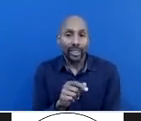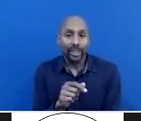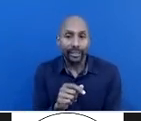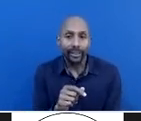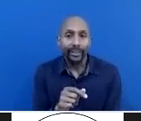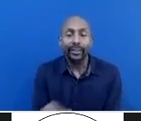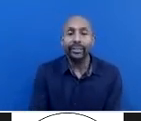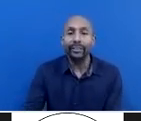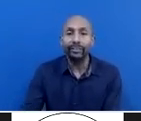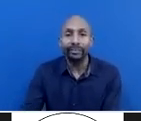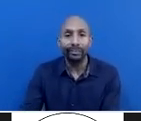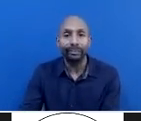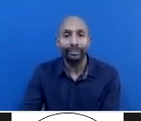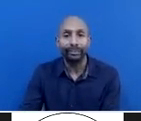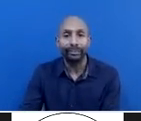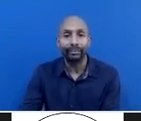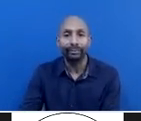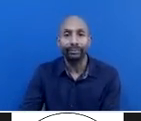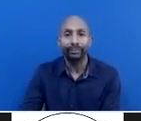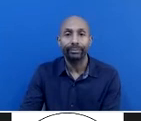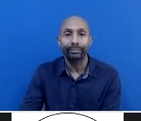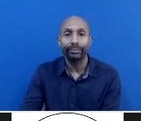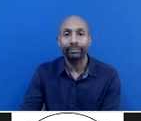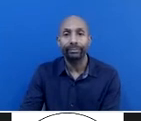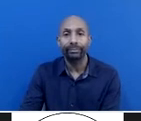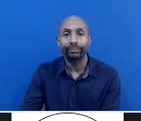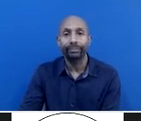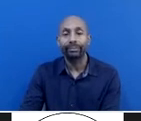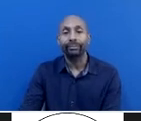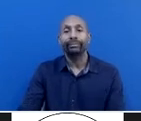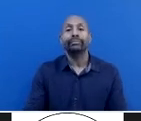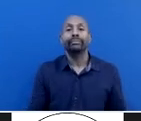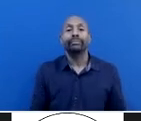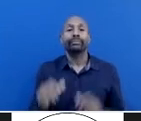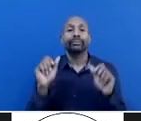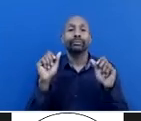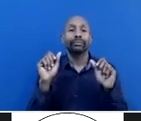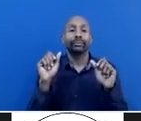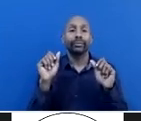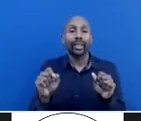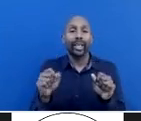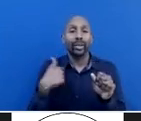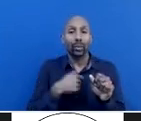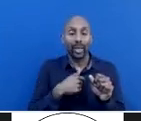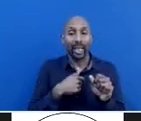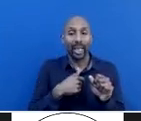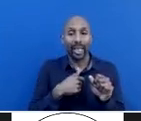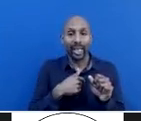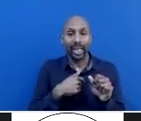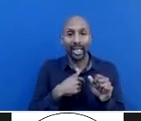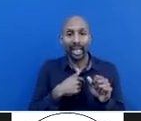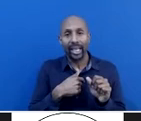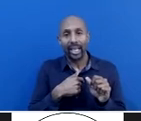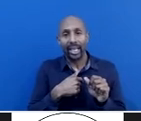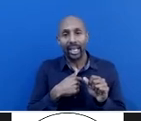themselves to accept any of the propositions that I just gave you because our egos